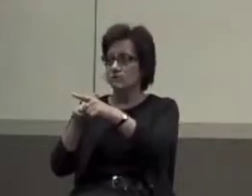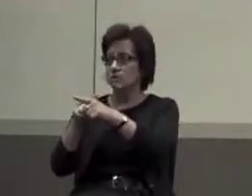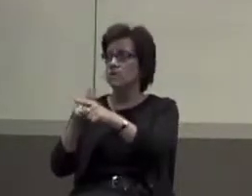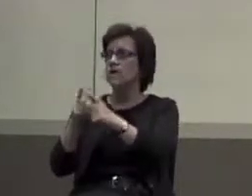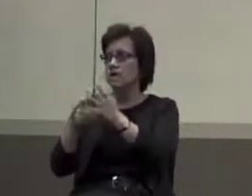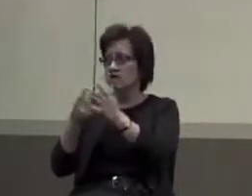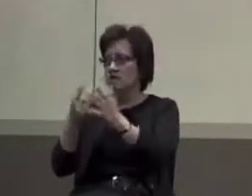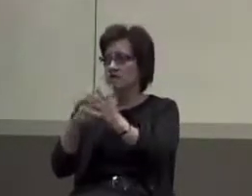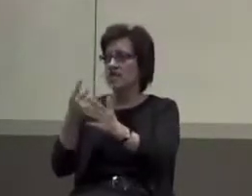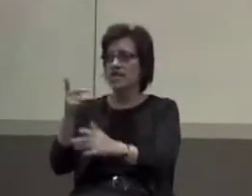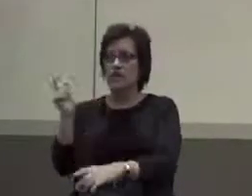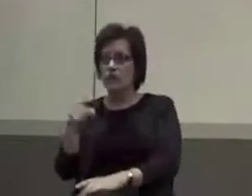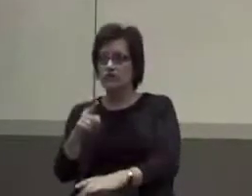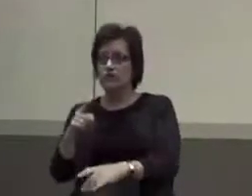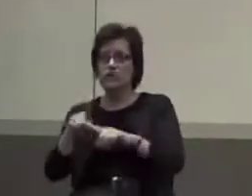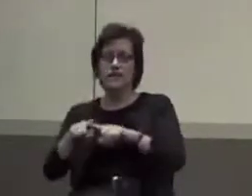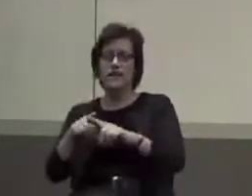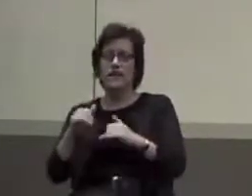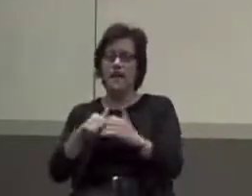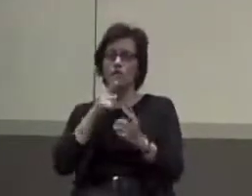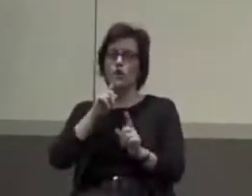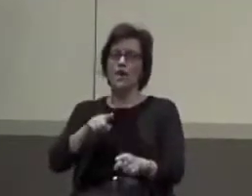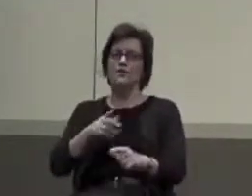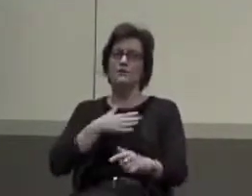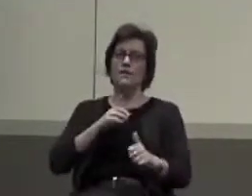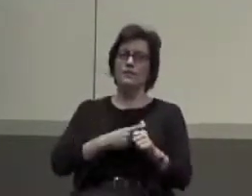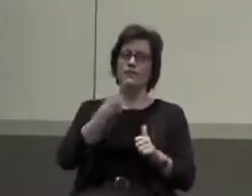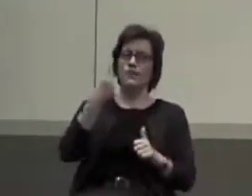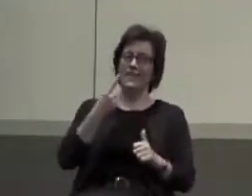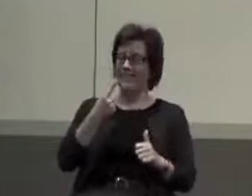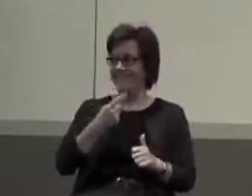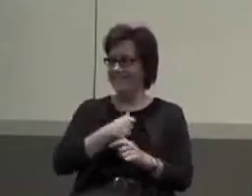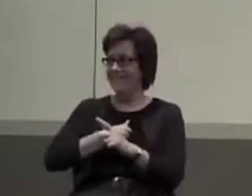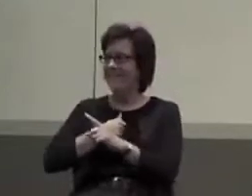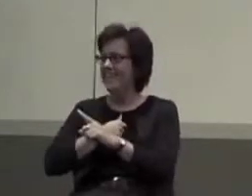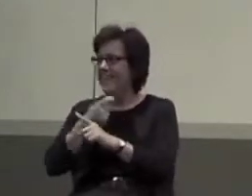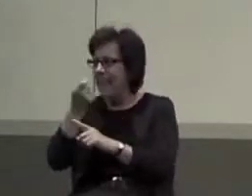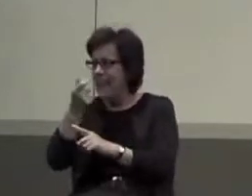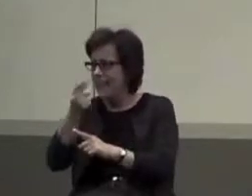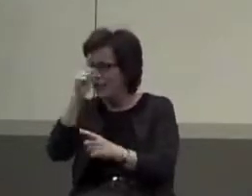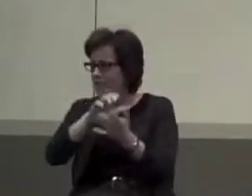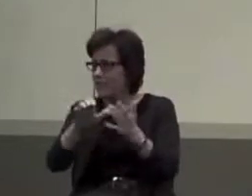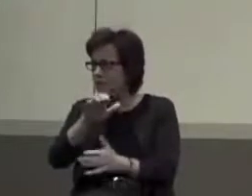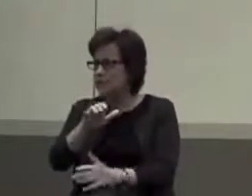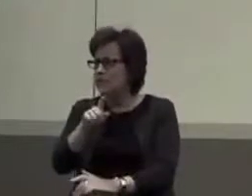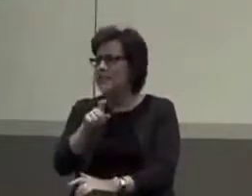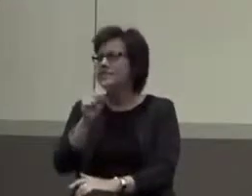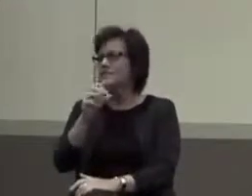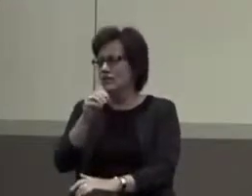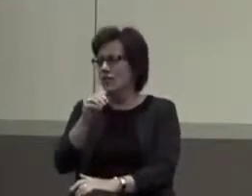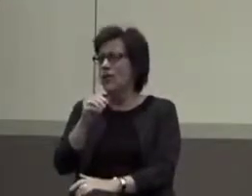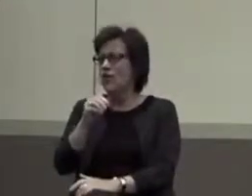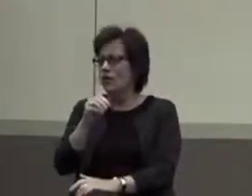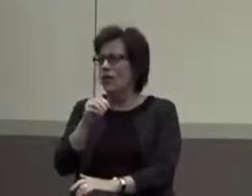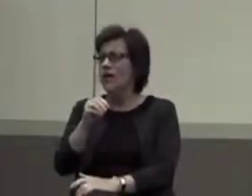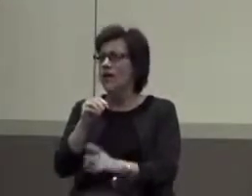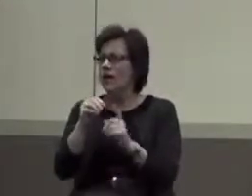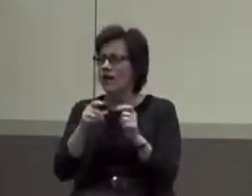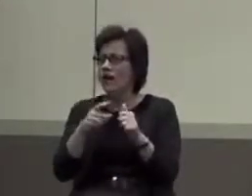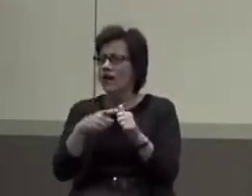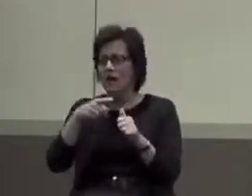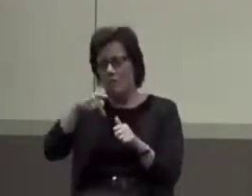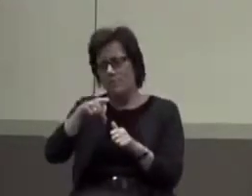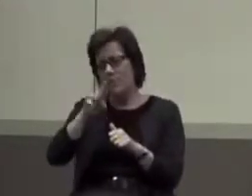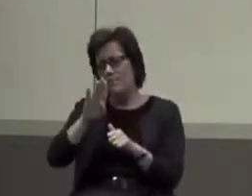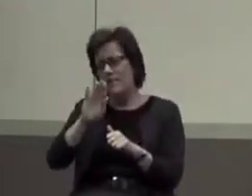it. Okay, I'm sorry. I'm a little bit confused. So the